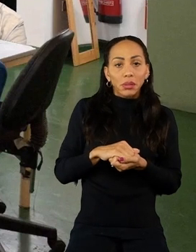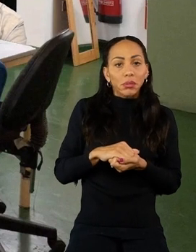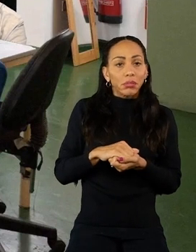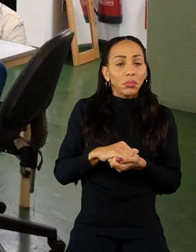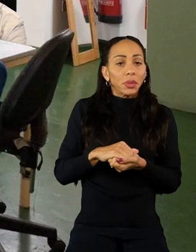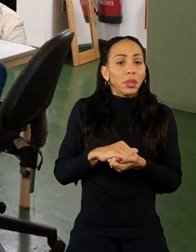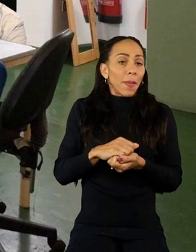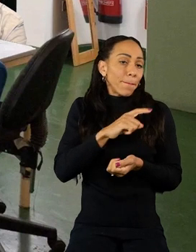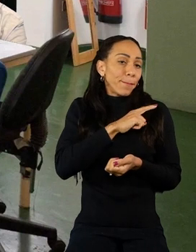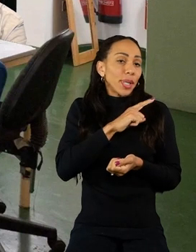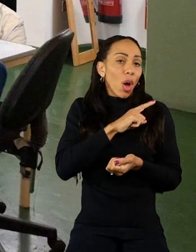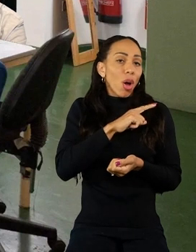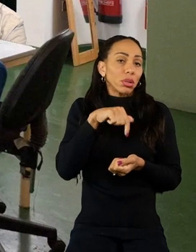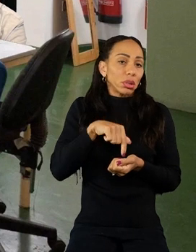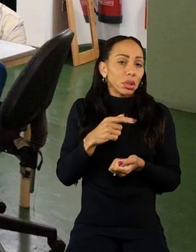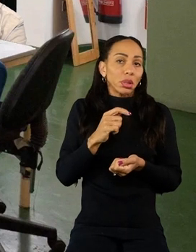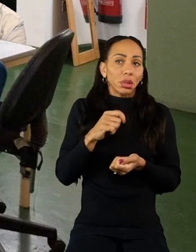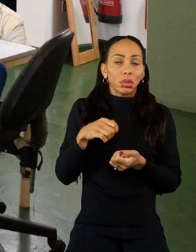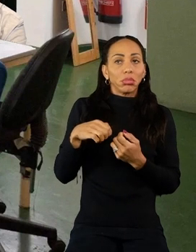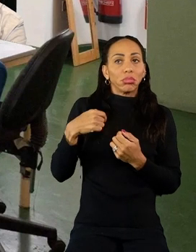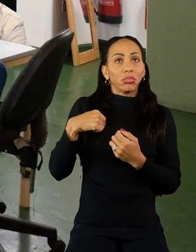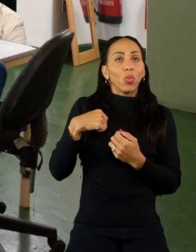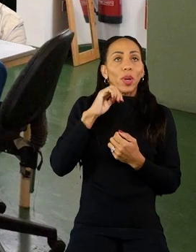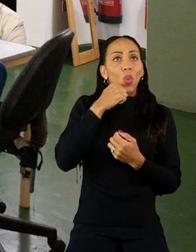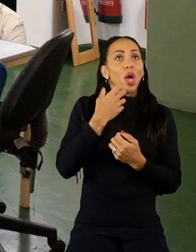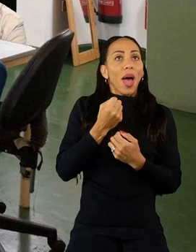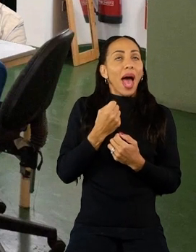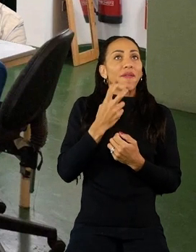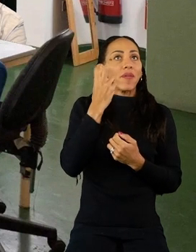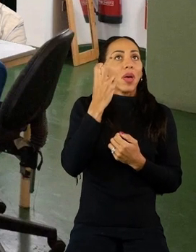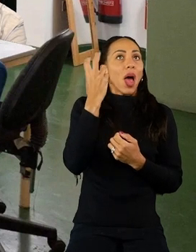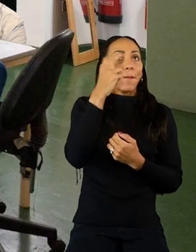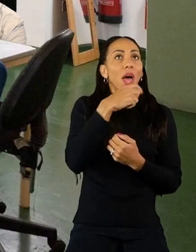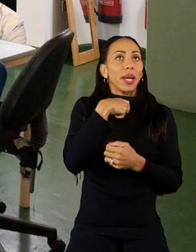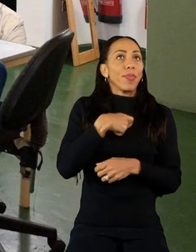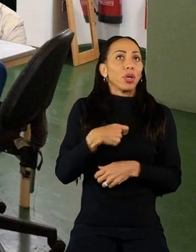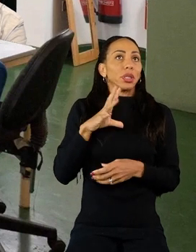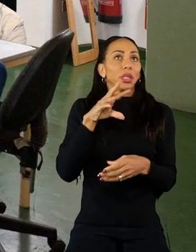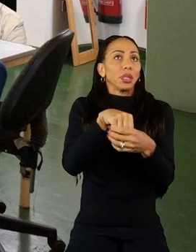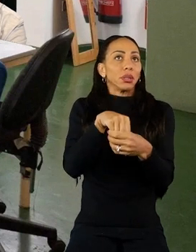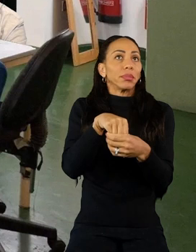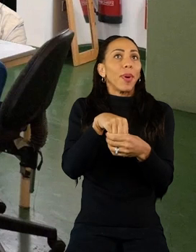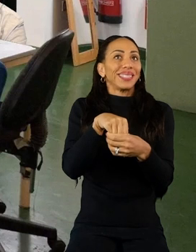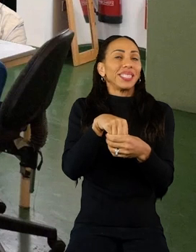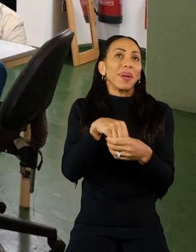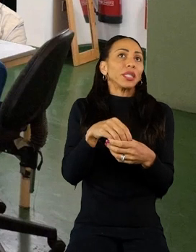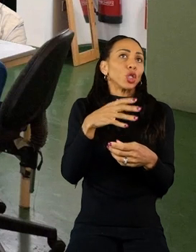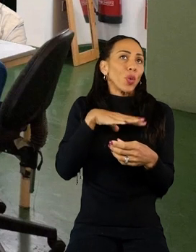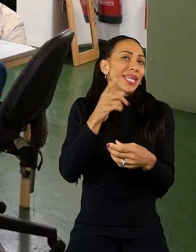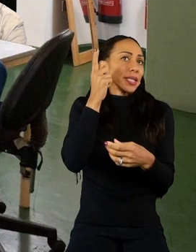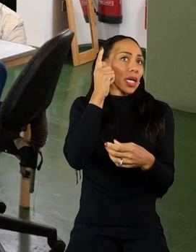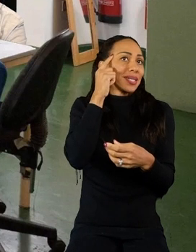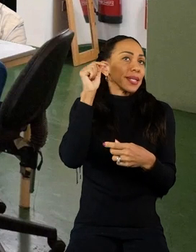a comment for everyone to think around, because we have in OnRap, we are possibly going to have one or more